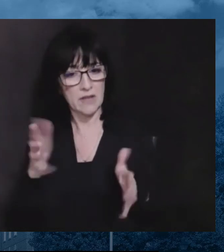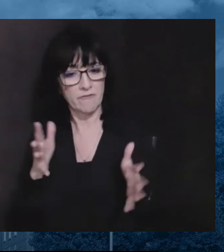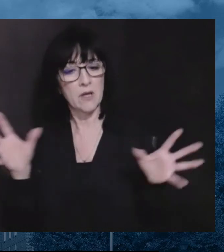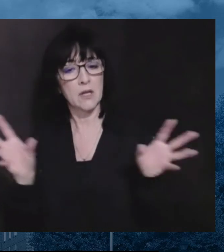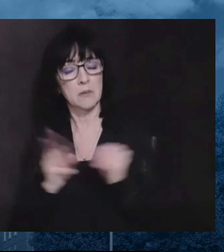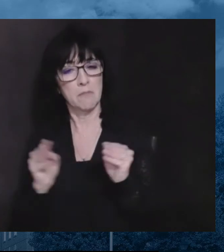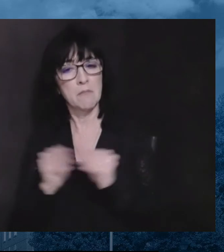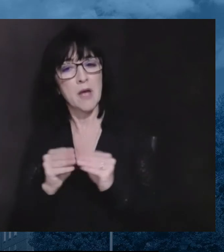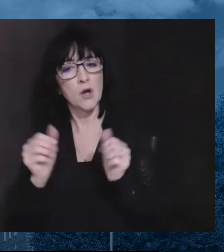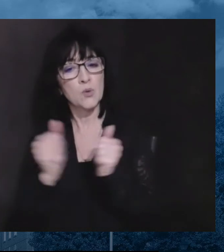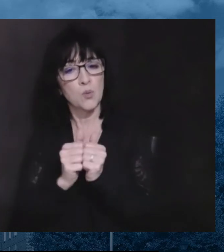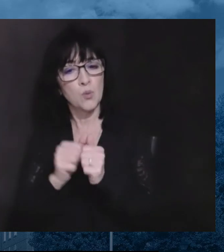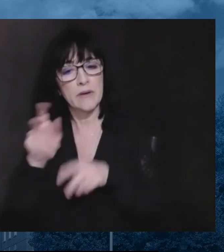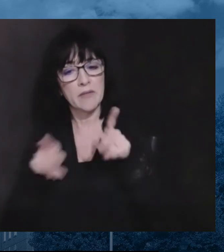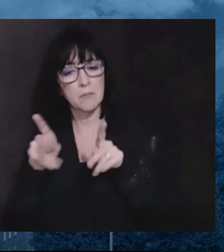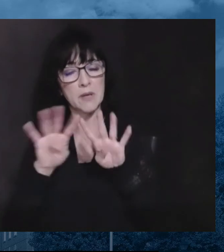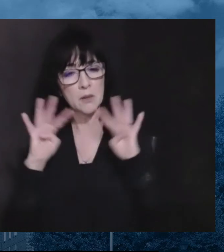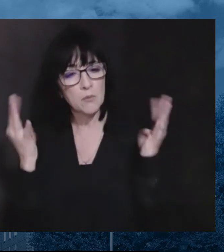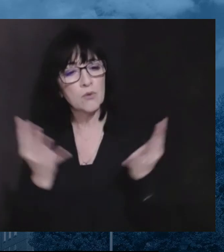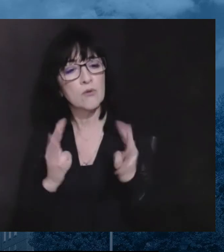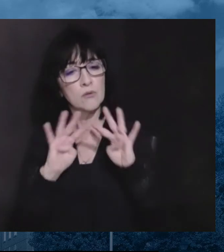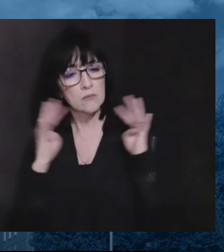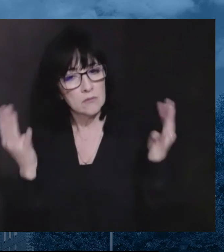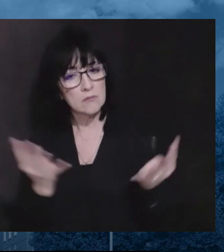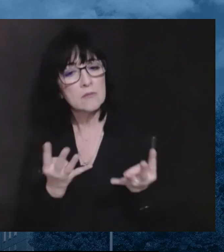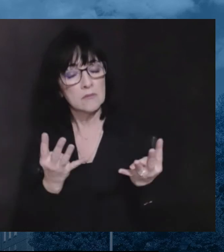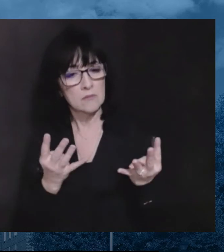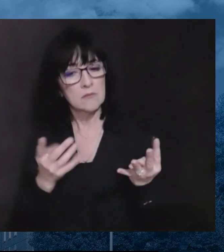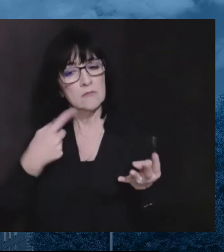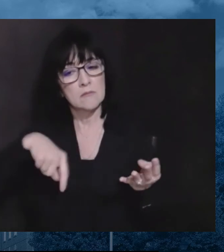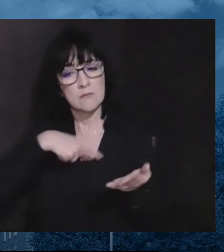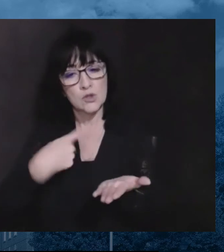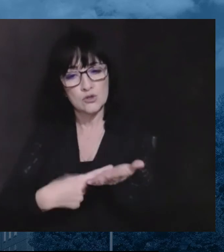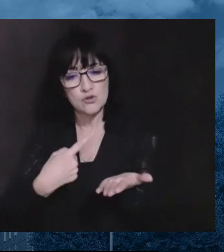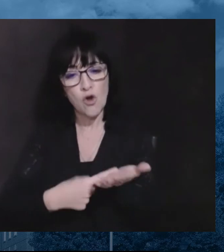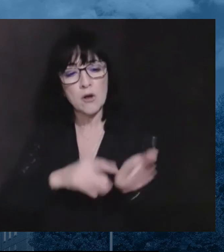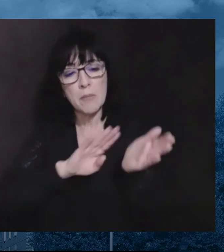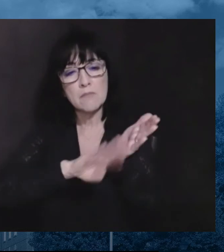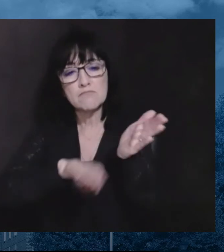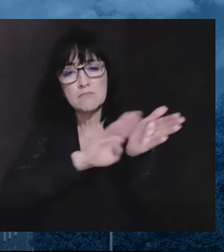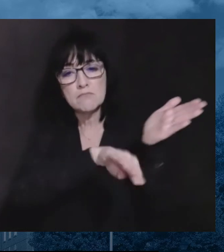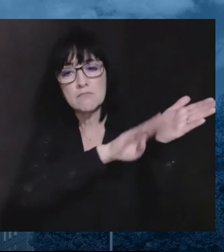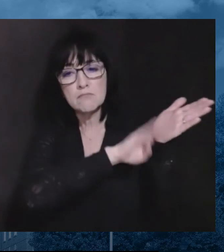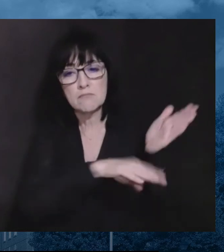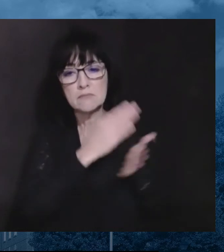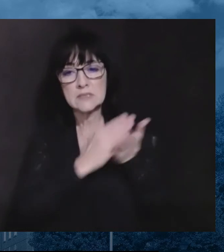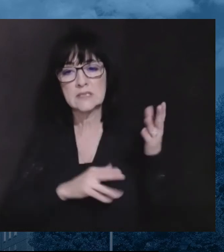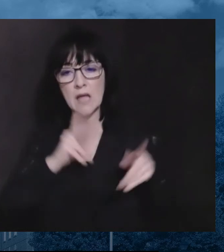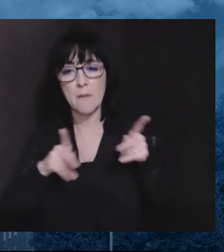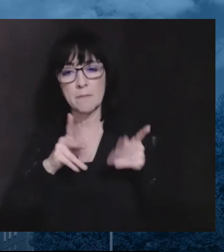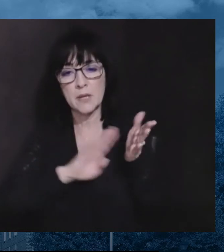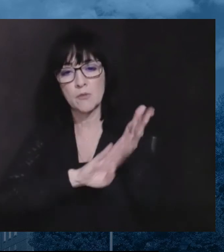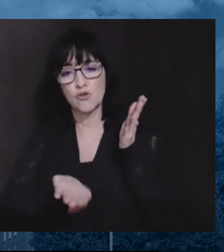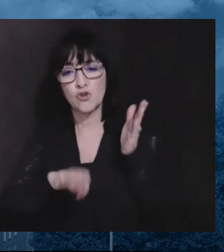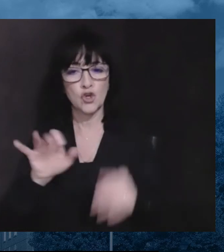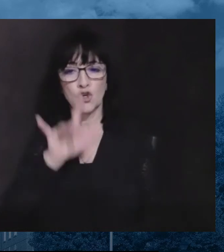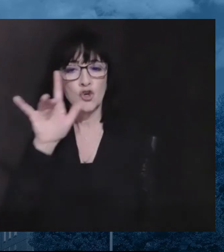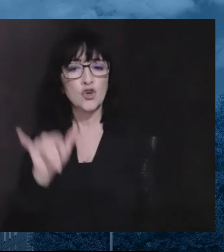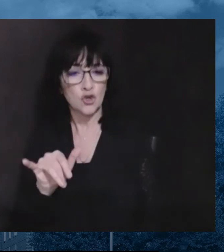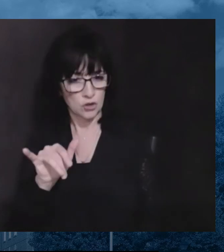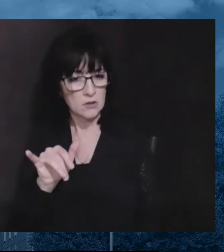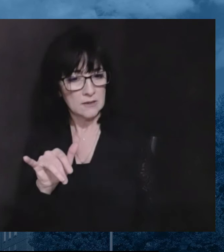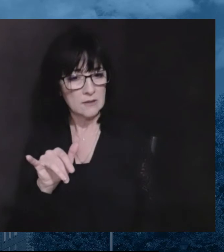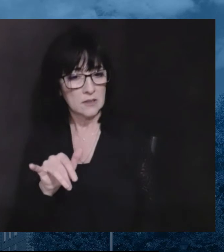that they've had about releasing prisoners, inmates earlier. I have very limited